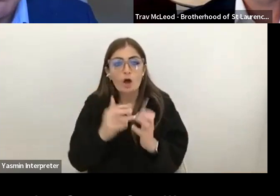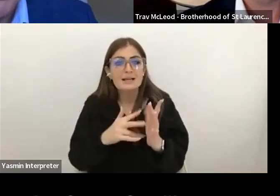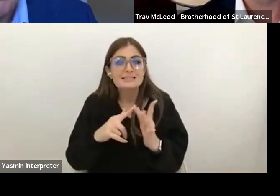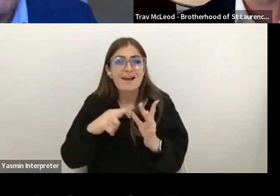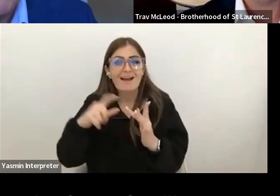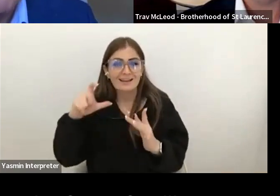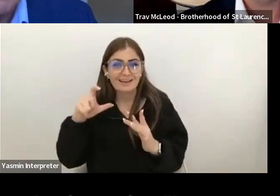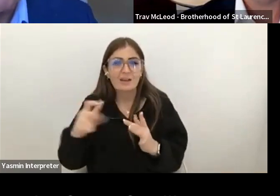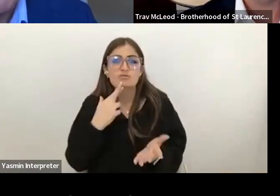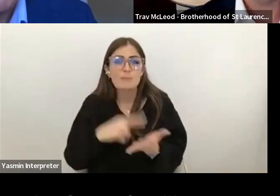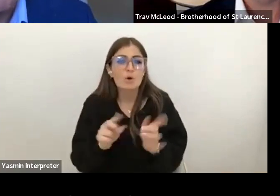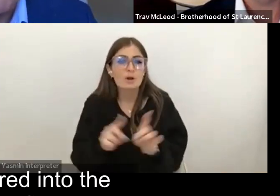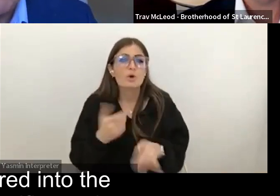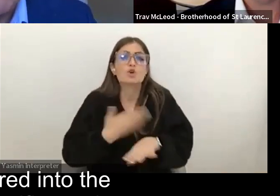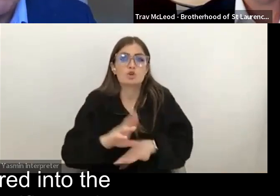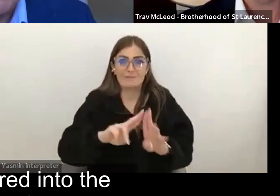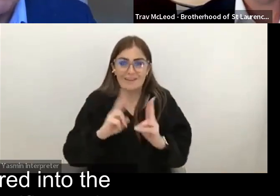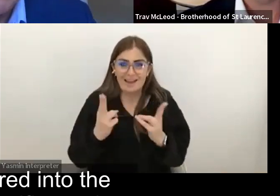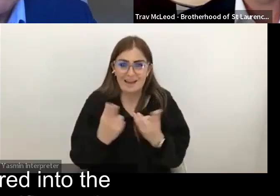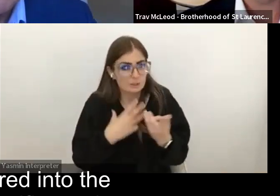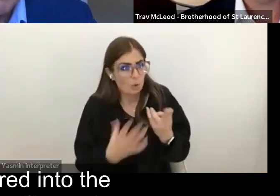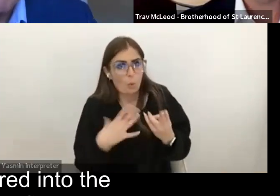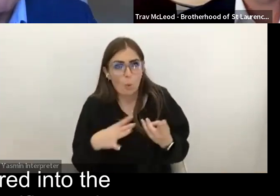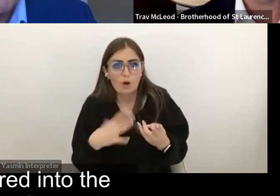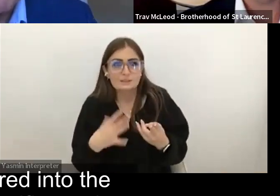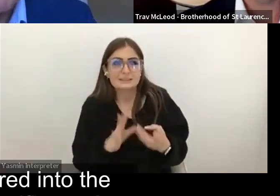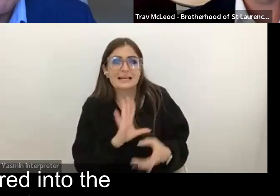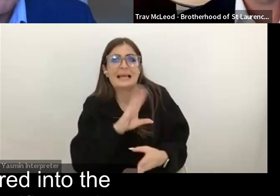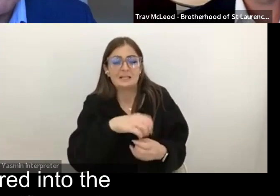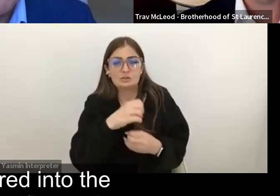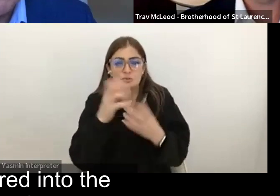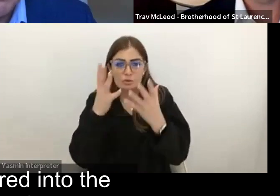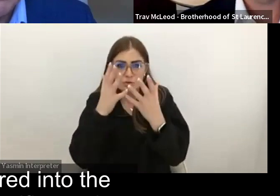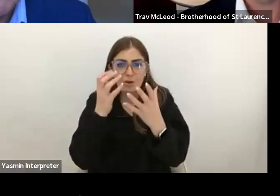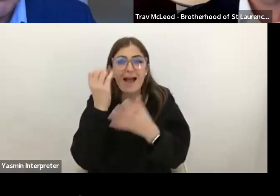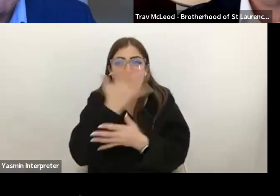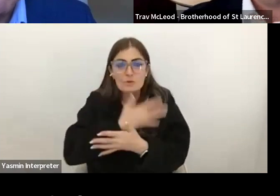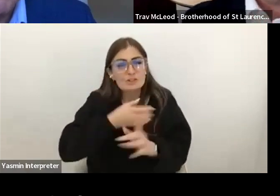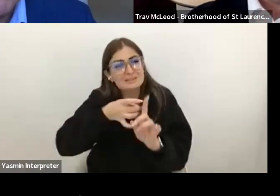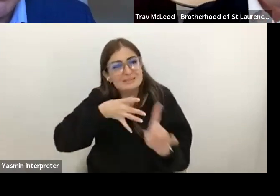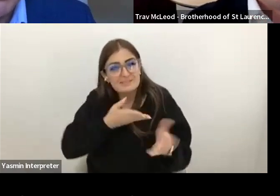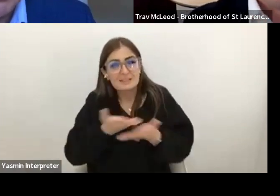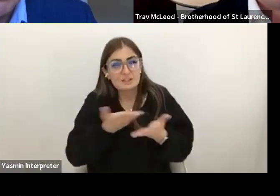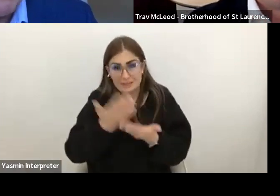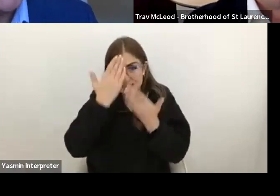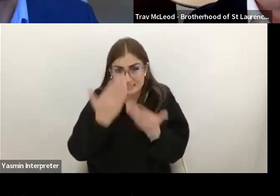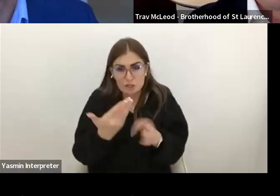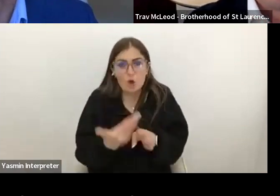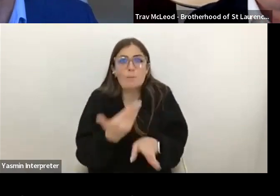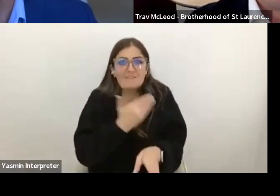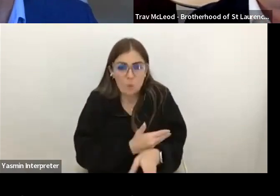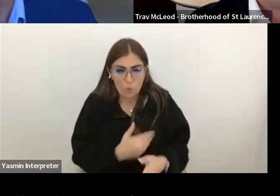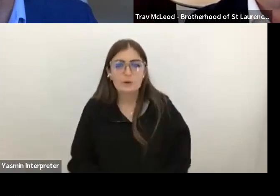there was a whole bunch of new families that wandered into the Aboriginal specific services they hadn't seen before. So we